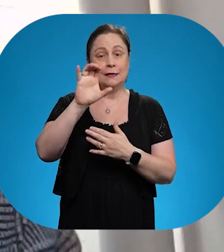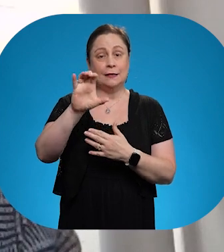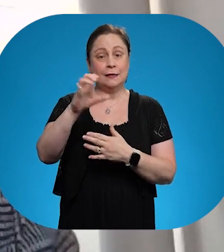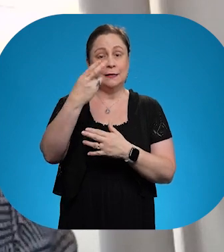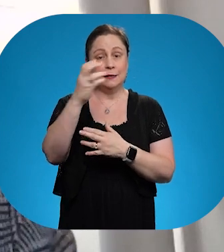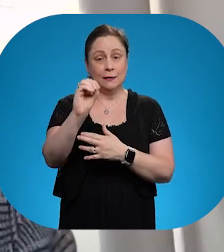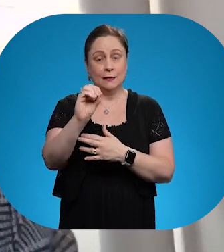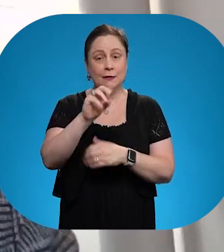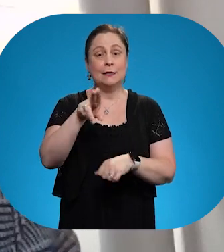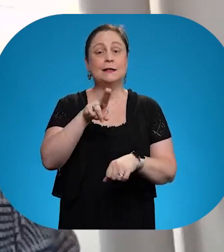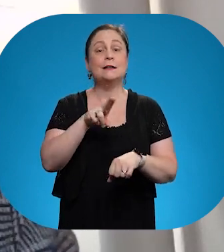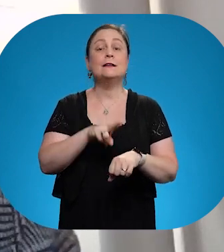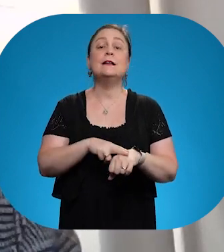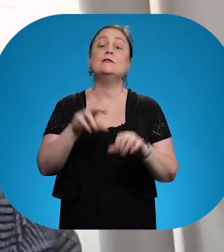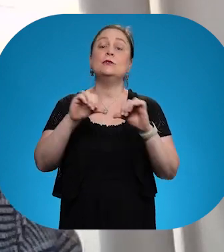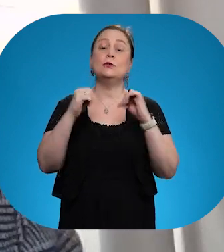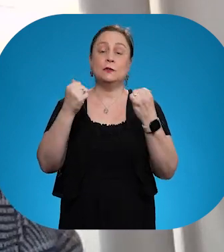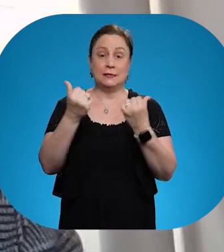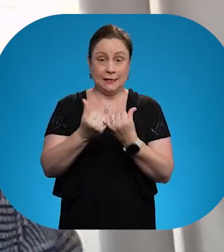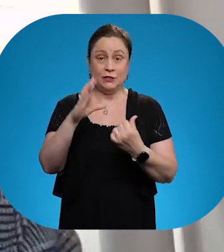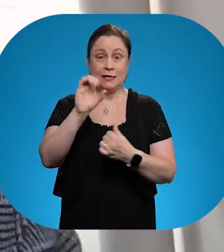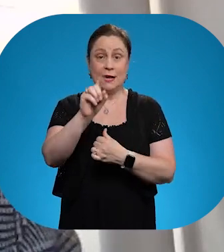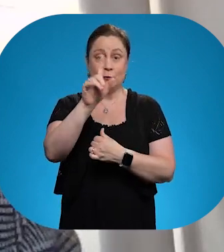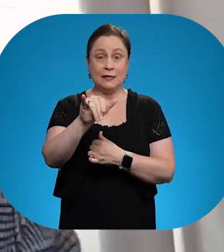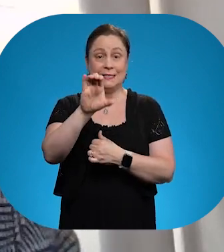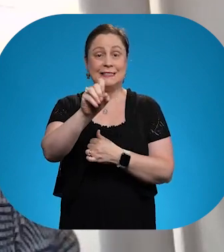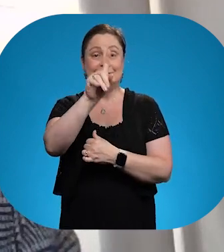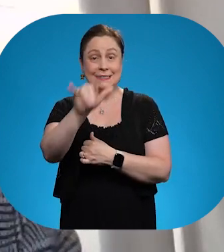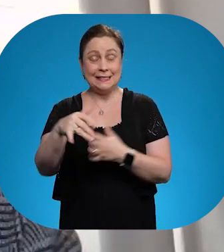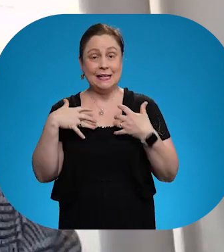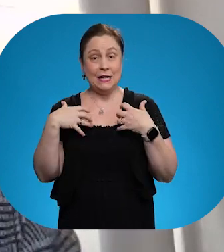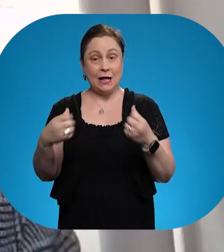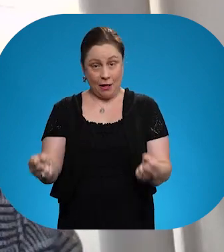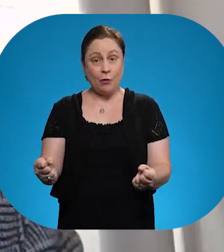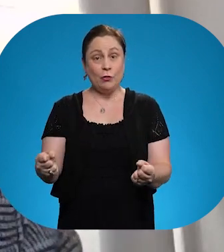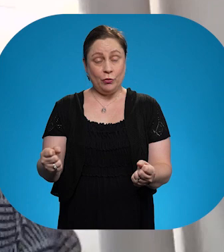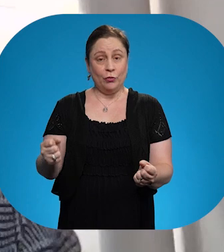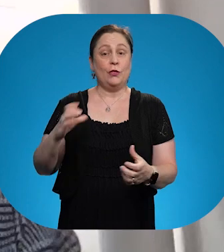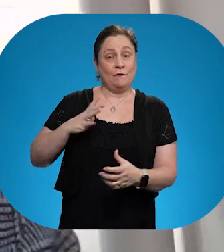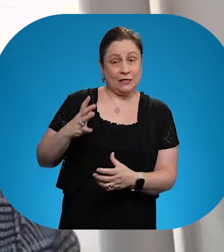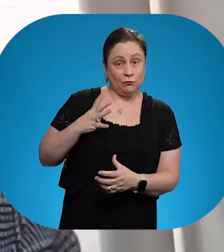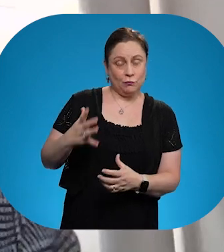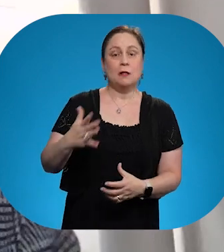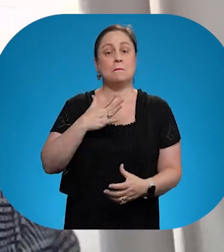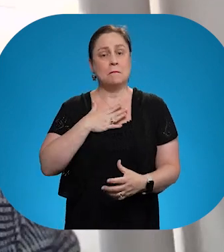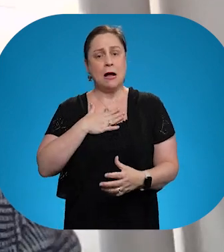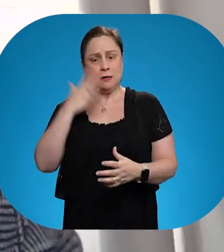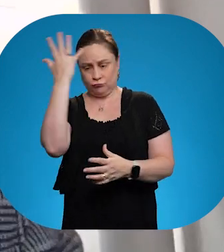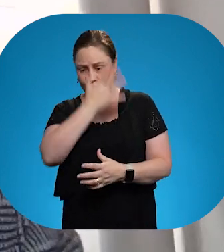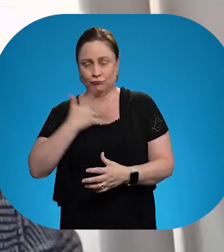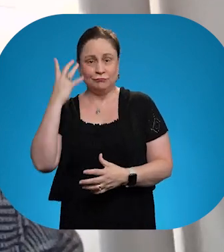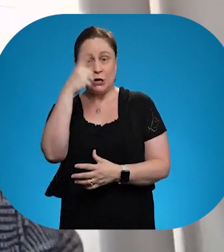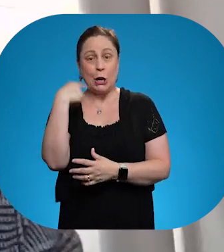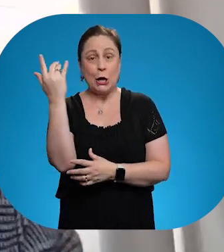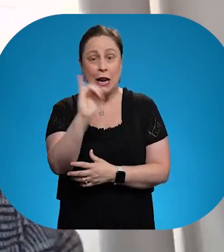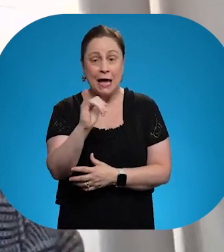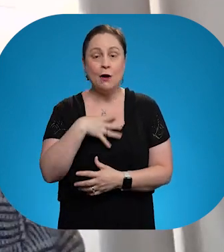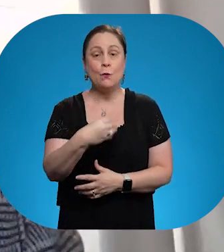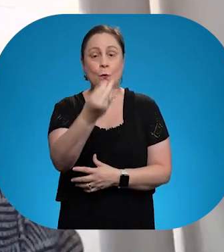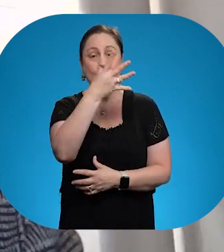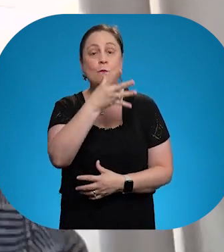NACHO, the National Association of County and City Health Officials. My visual description for today, I am a